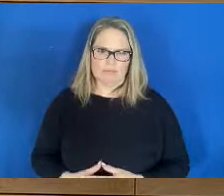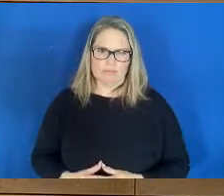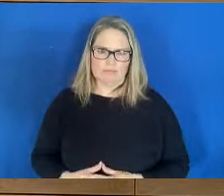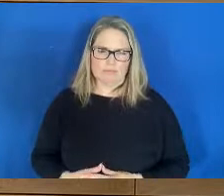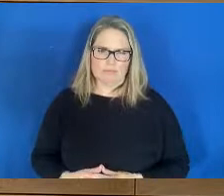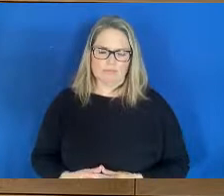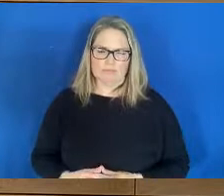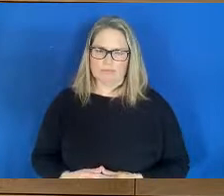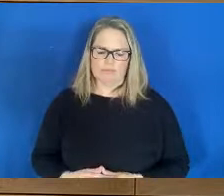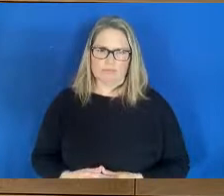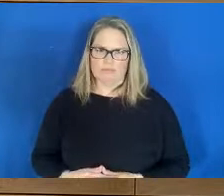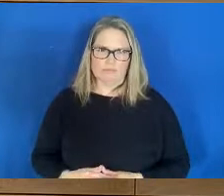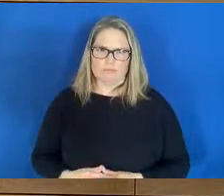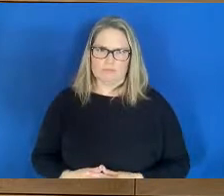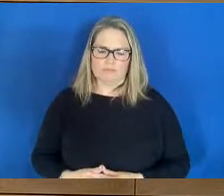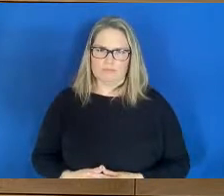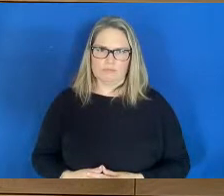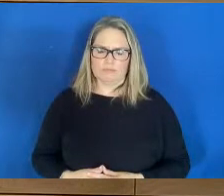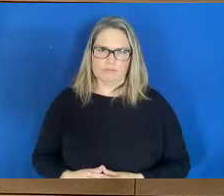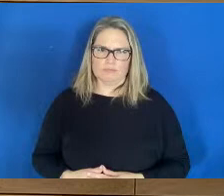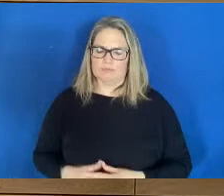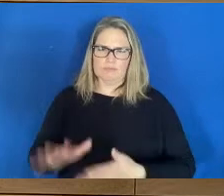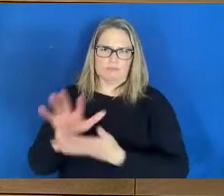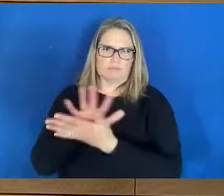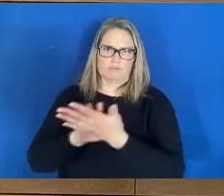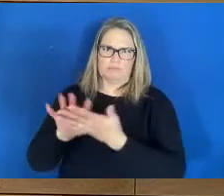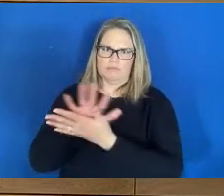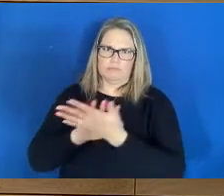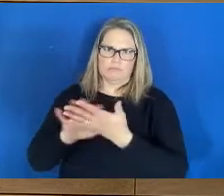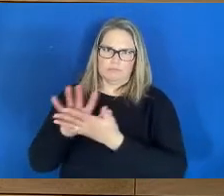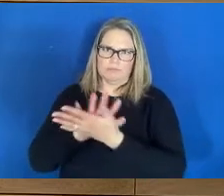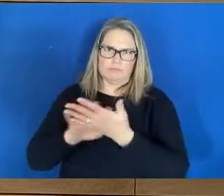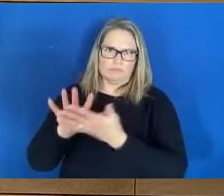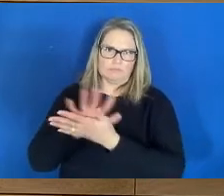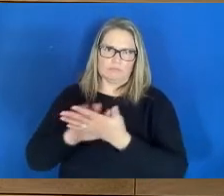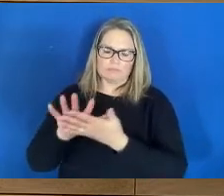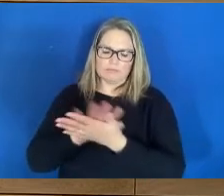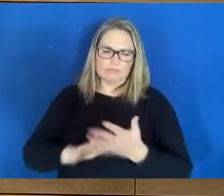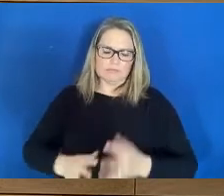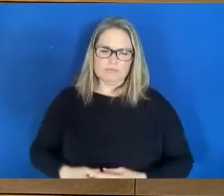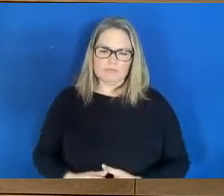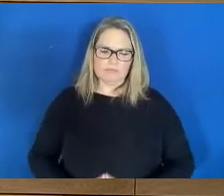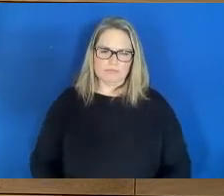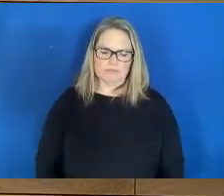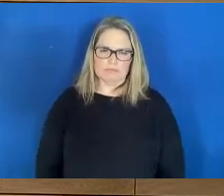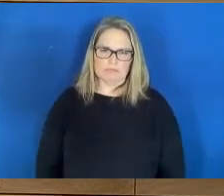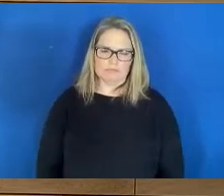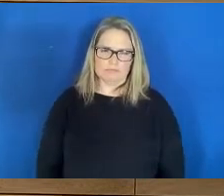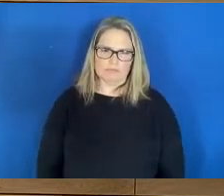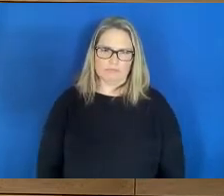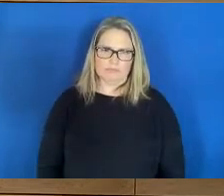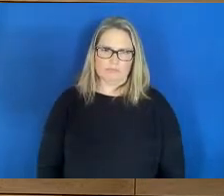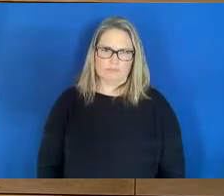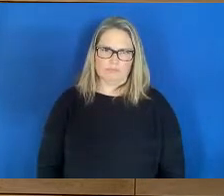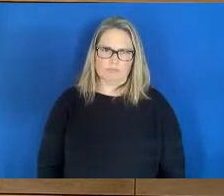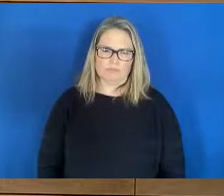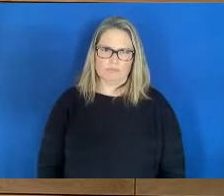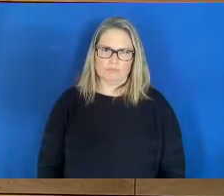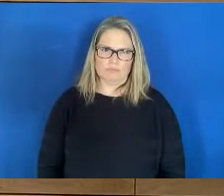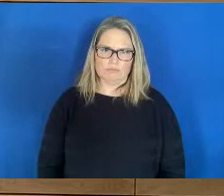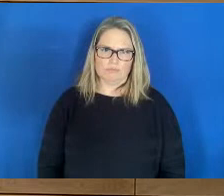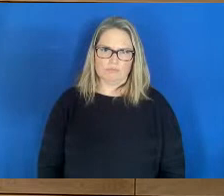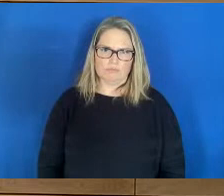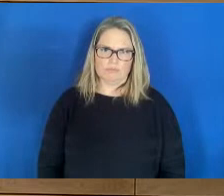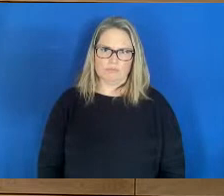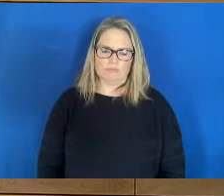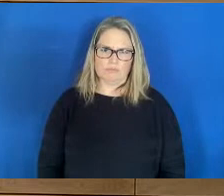that we want maybe are able to do steps or make sure they're prepared or they're